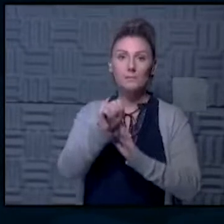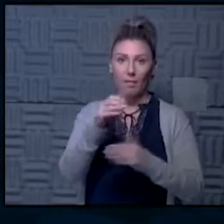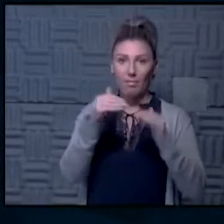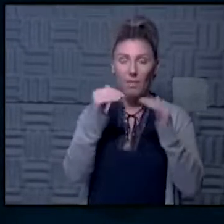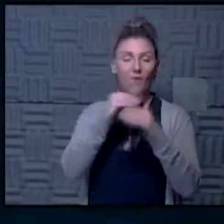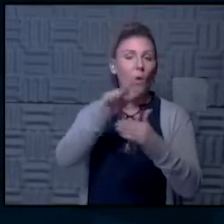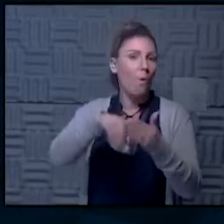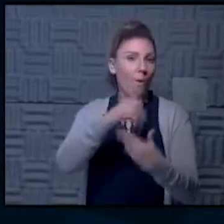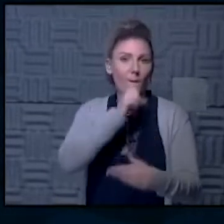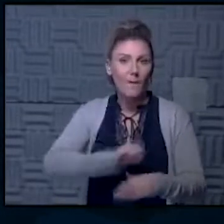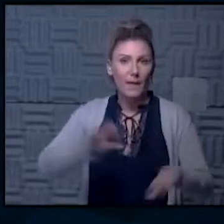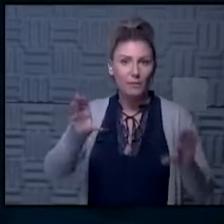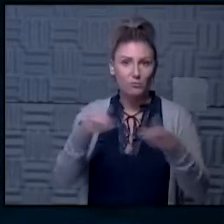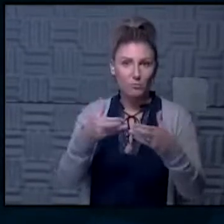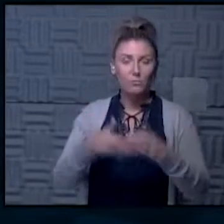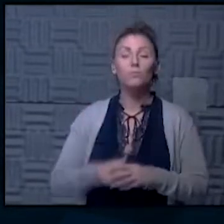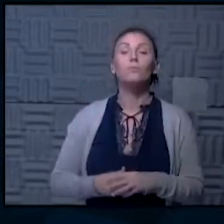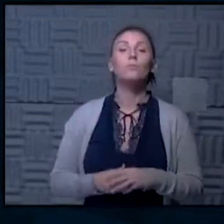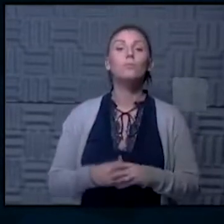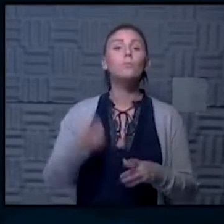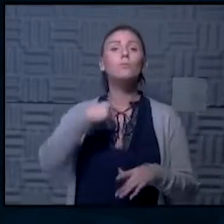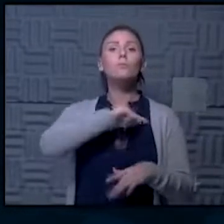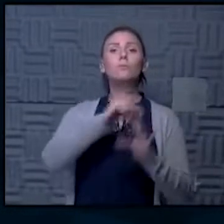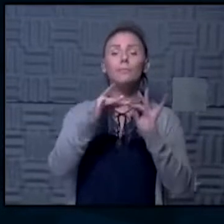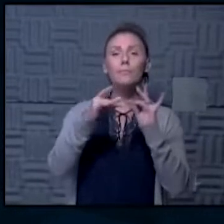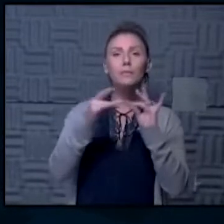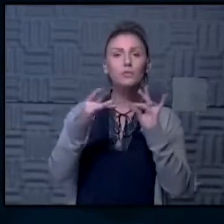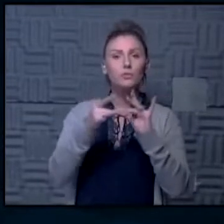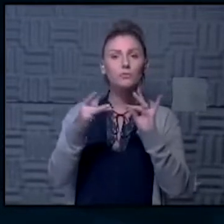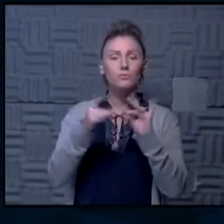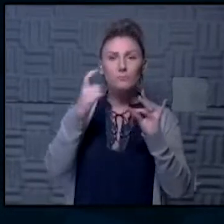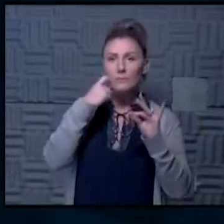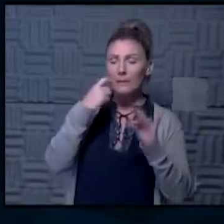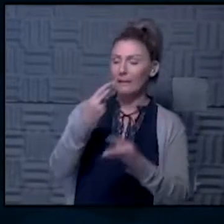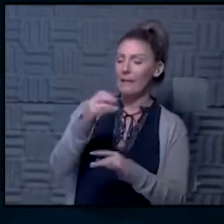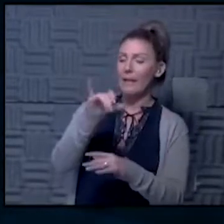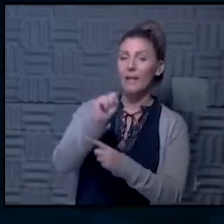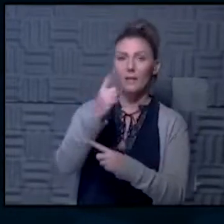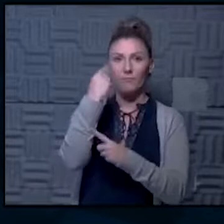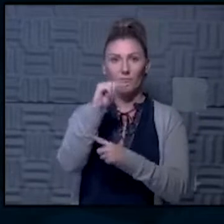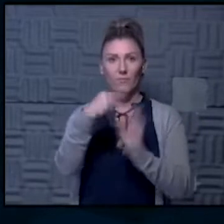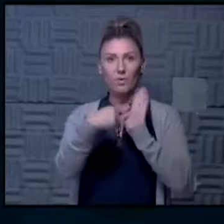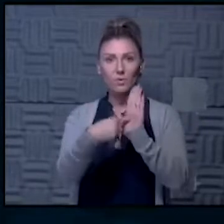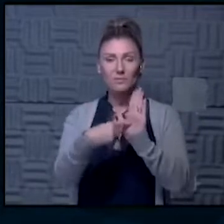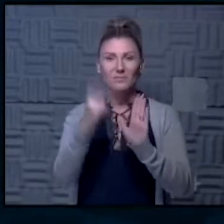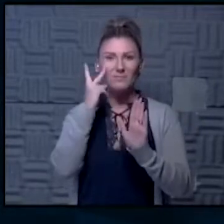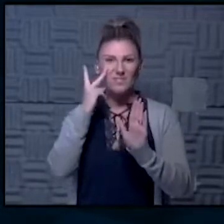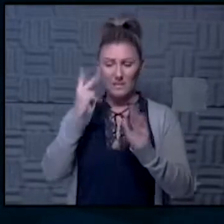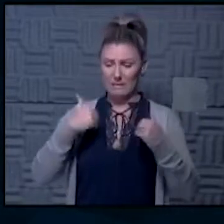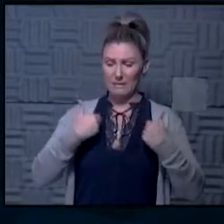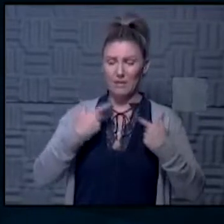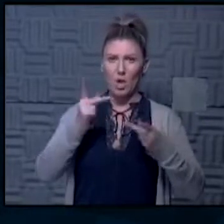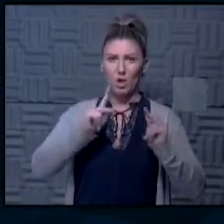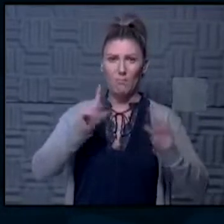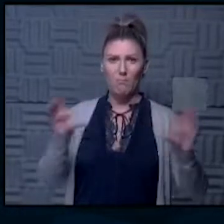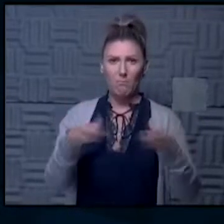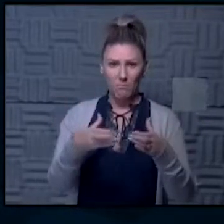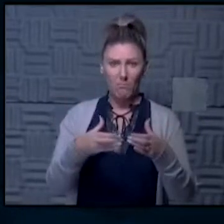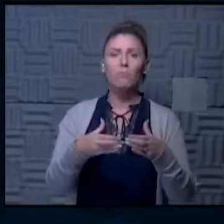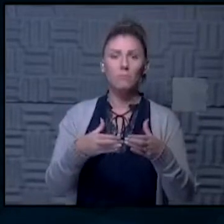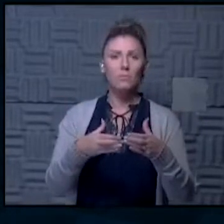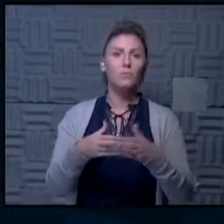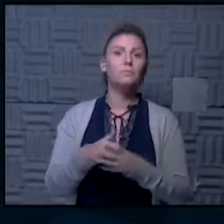groups. We've mentioned a few times that in Hays, for example, we're seeing a younger age population in